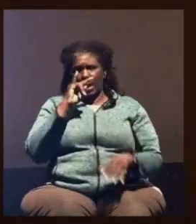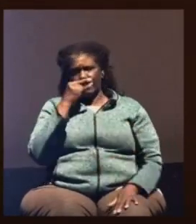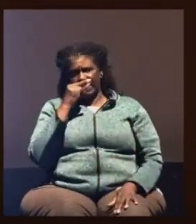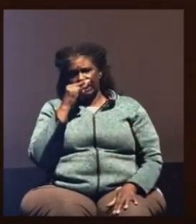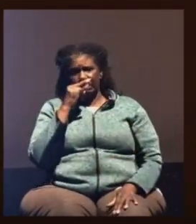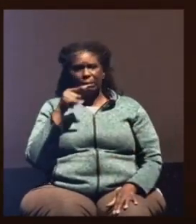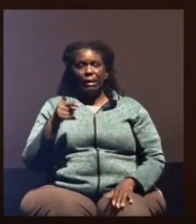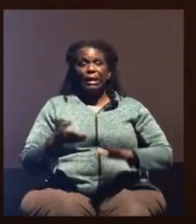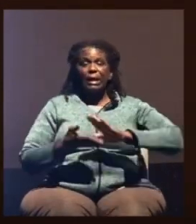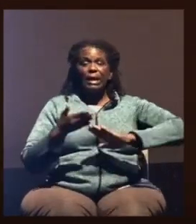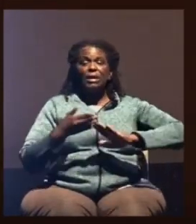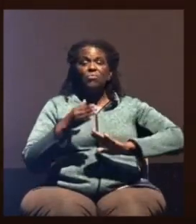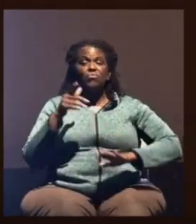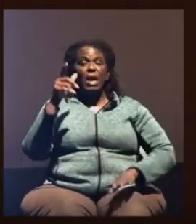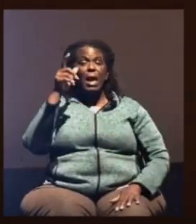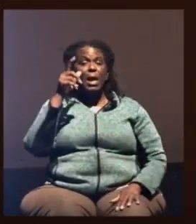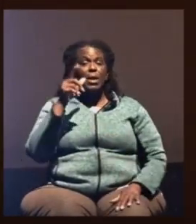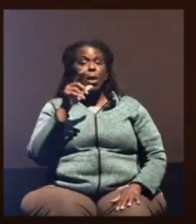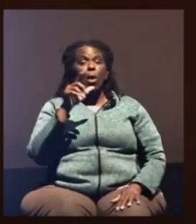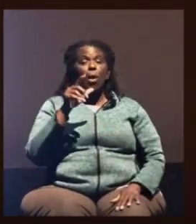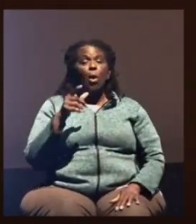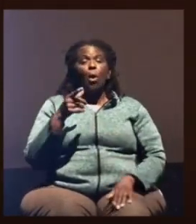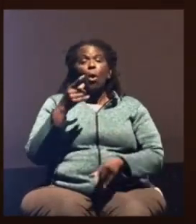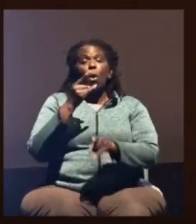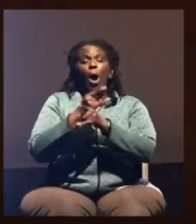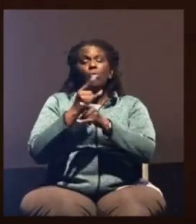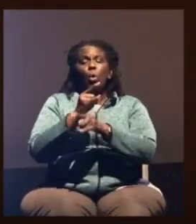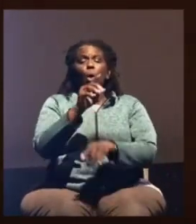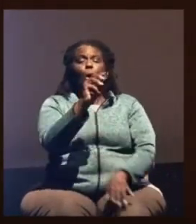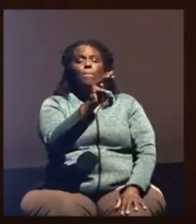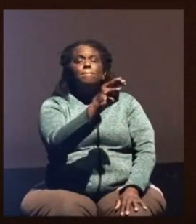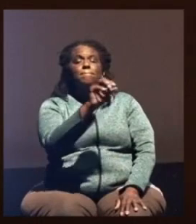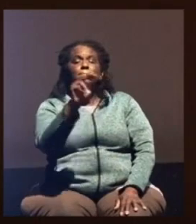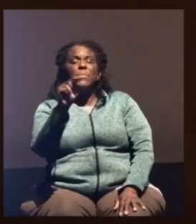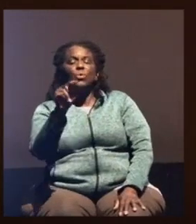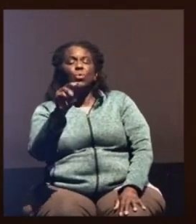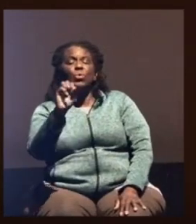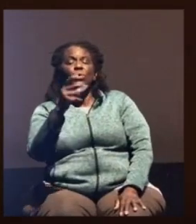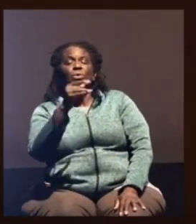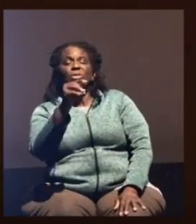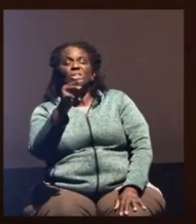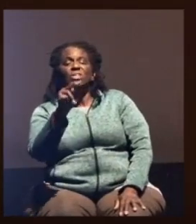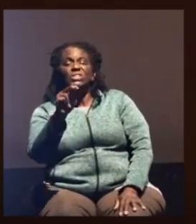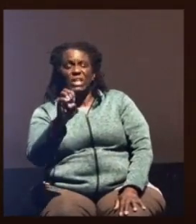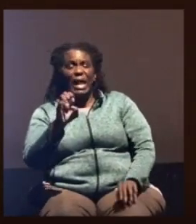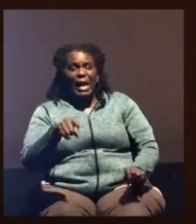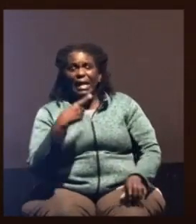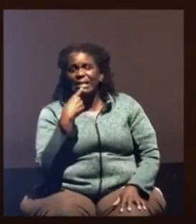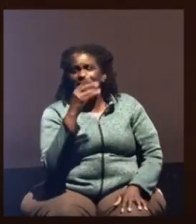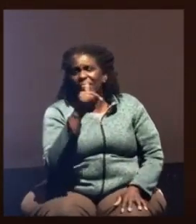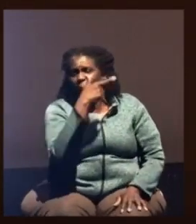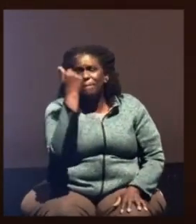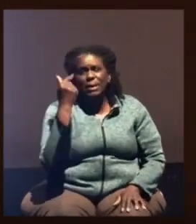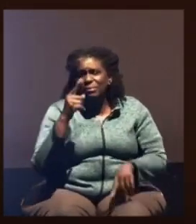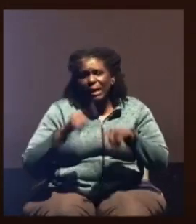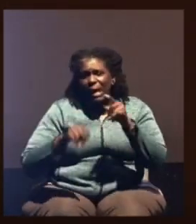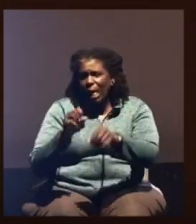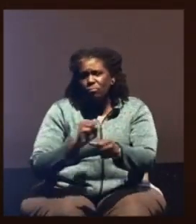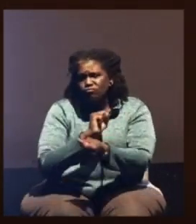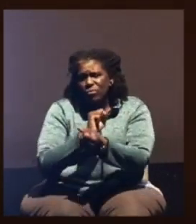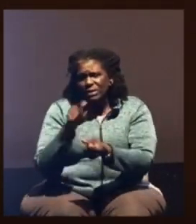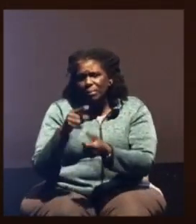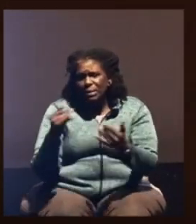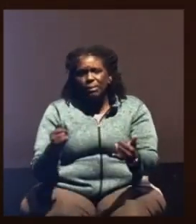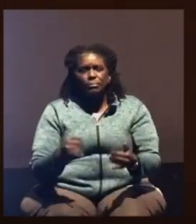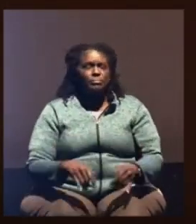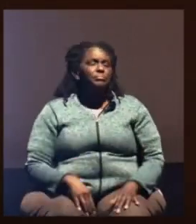actually ran moonshine on the side in Kansas. That's all right. The statute of limitations is over with that. So